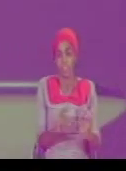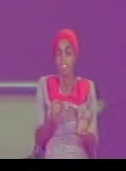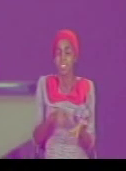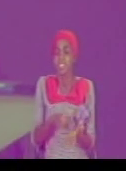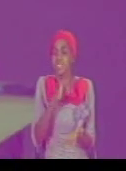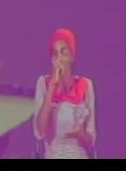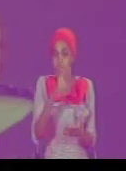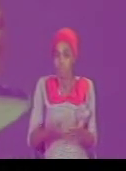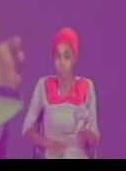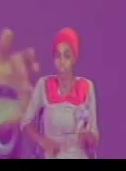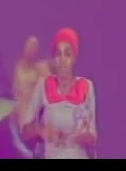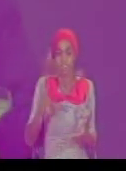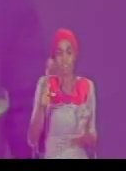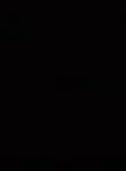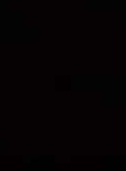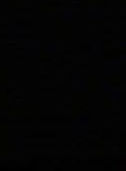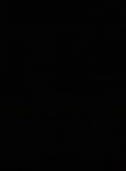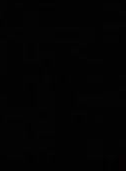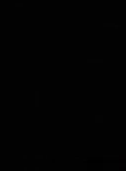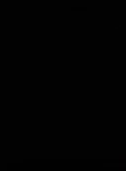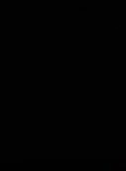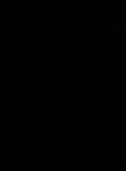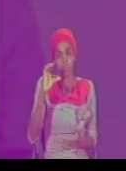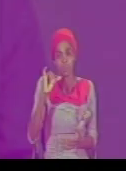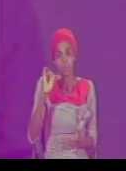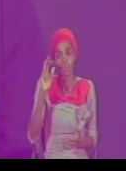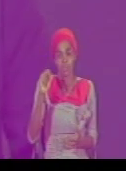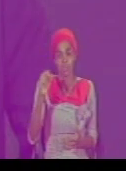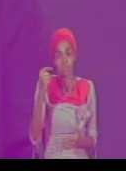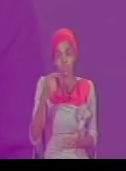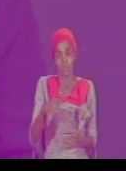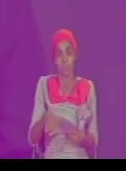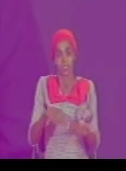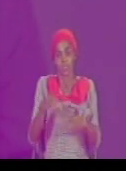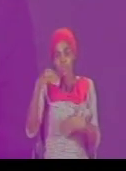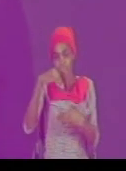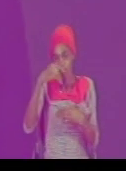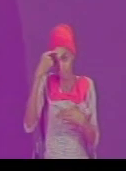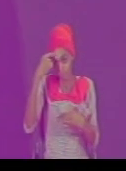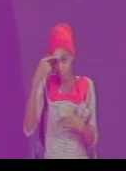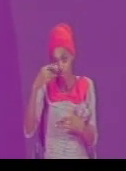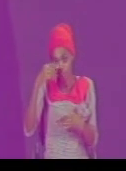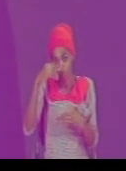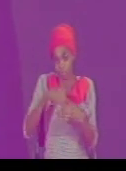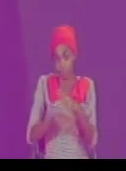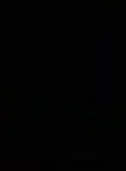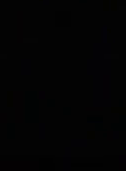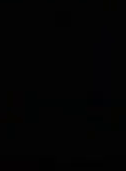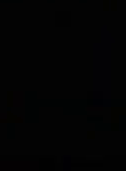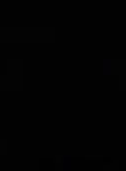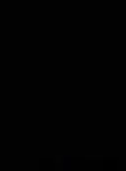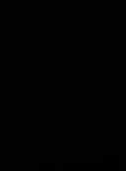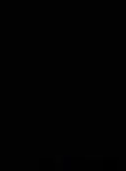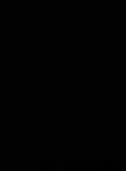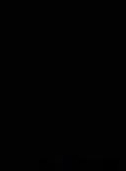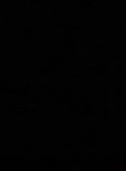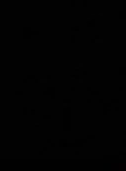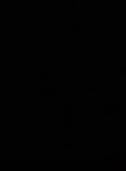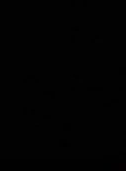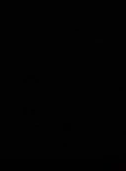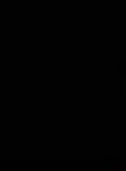for them. It takes them, it makes them exhibit the baseness of the human nature and